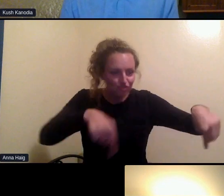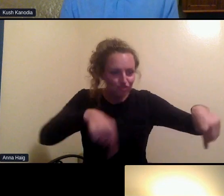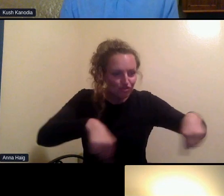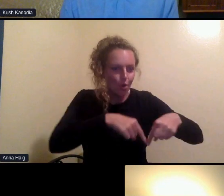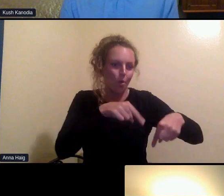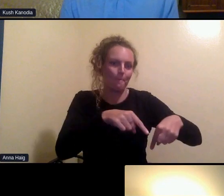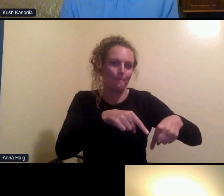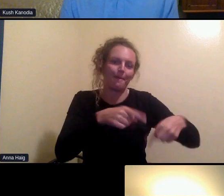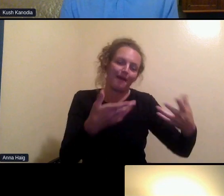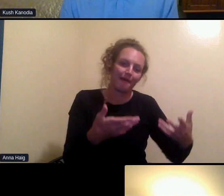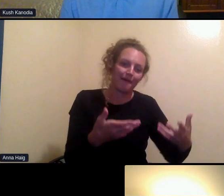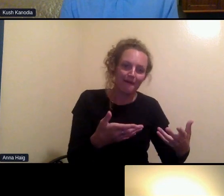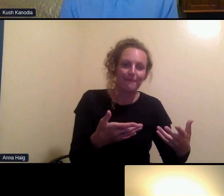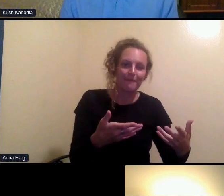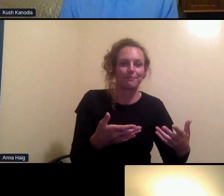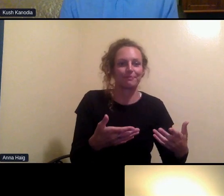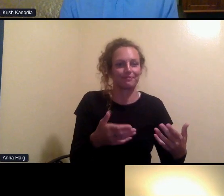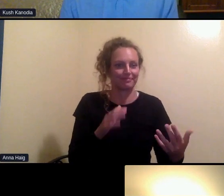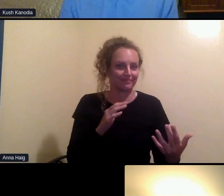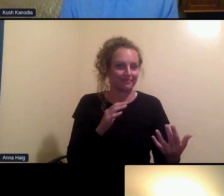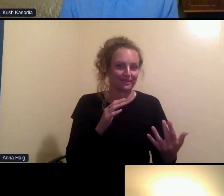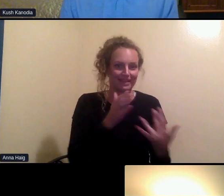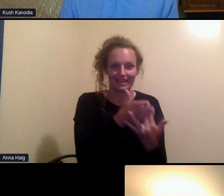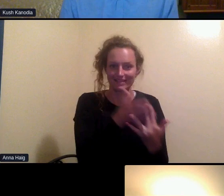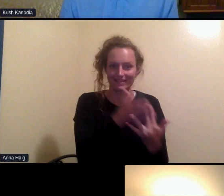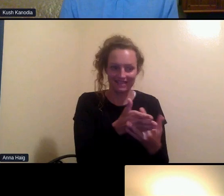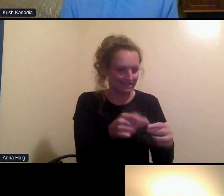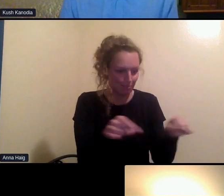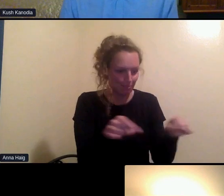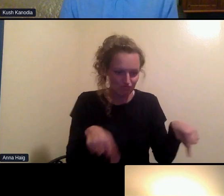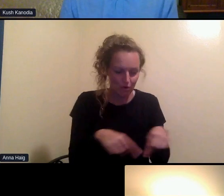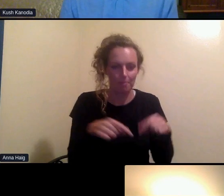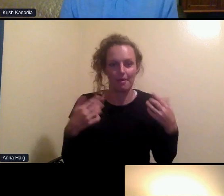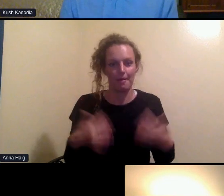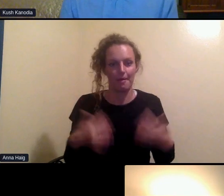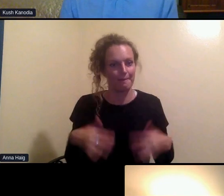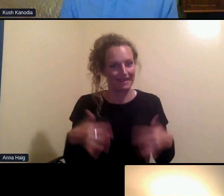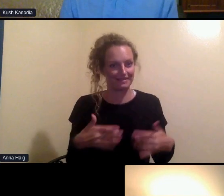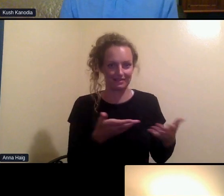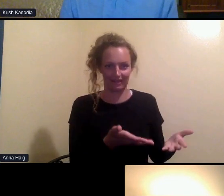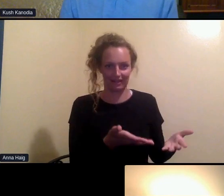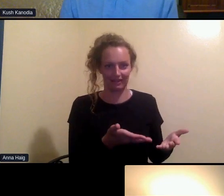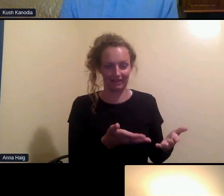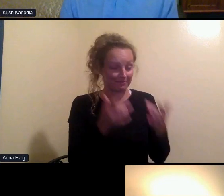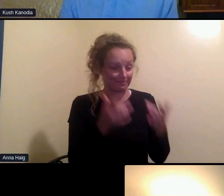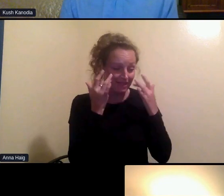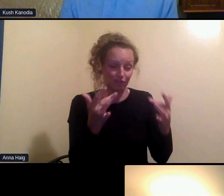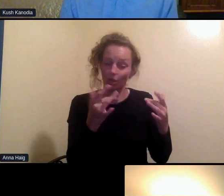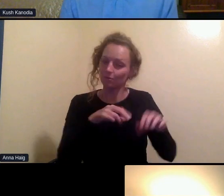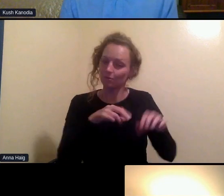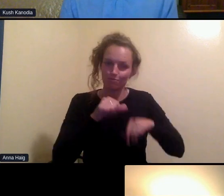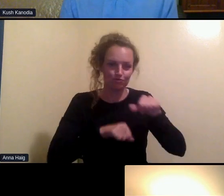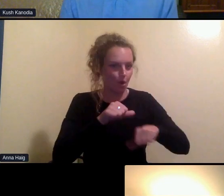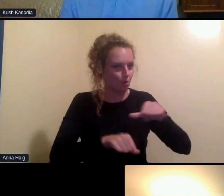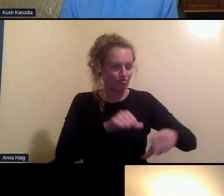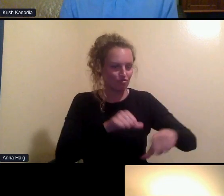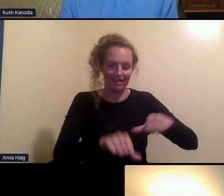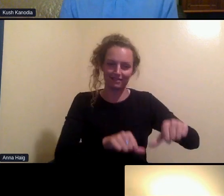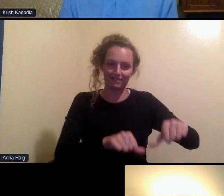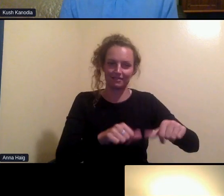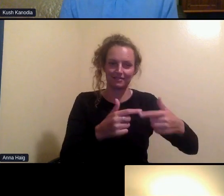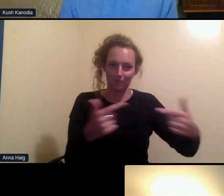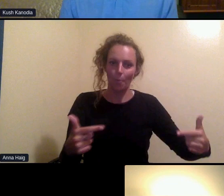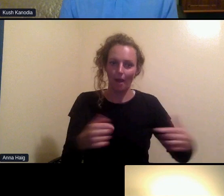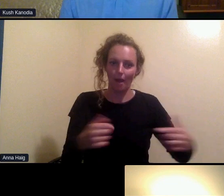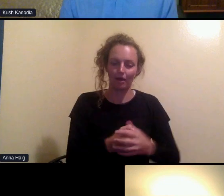But in an accessible room, I think that's fantastic. And that just shows the progress, because now we know from now on, those new ships are going to